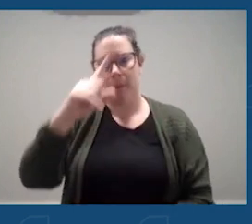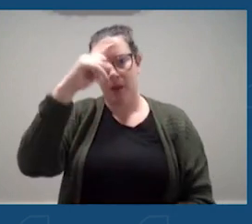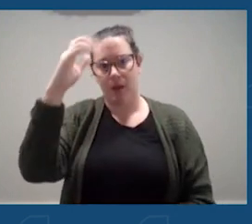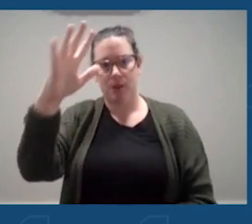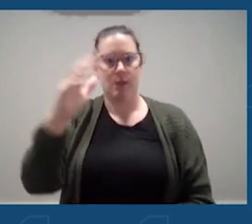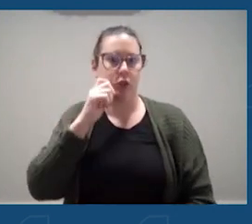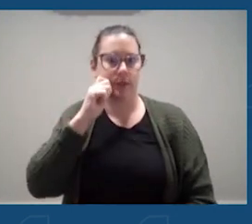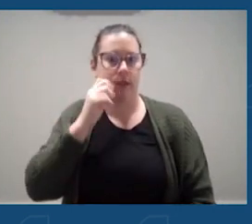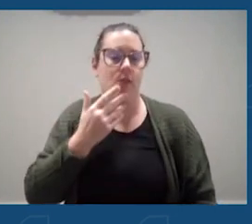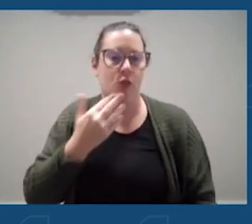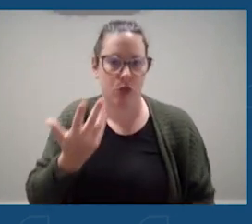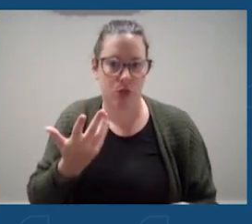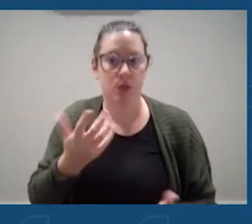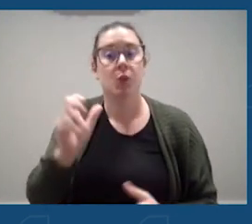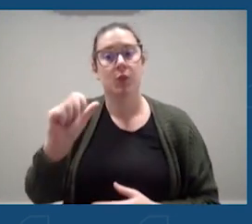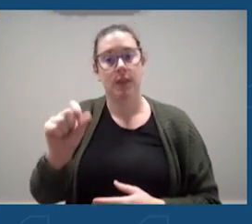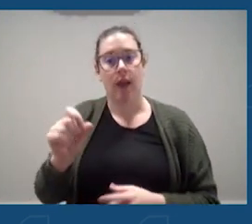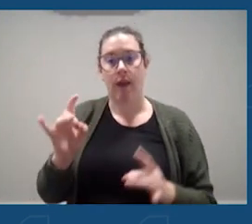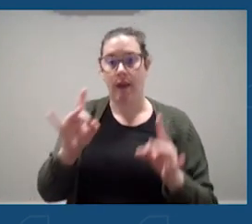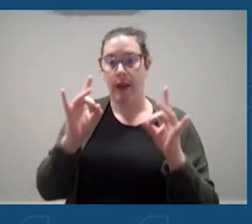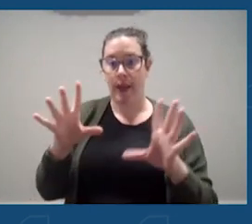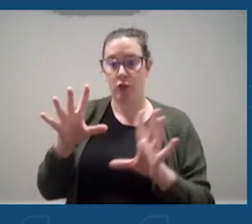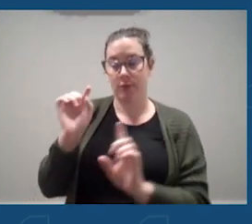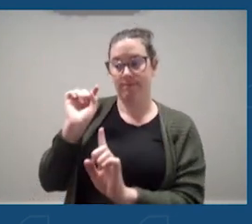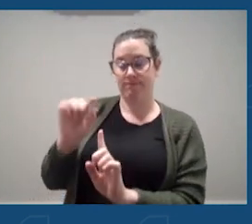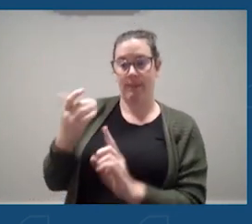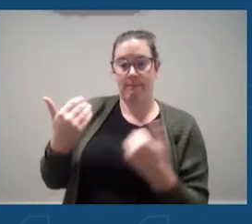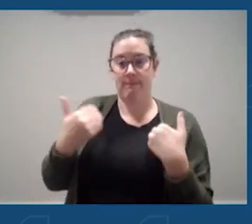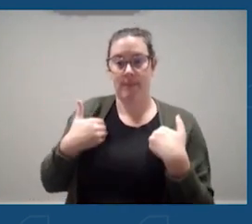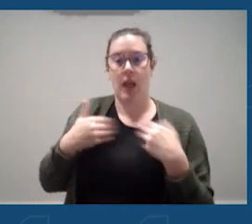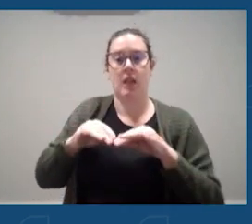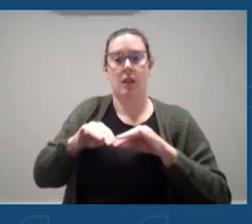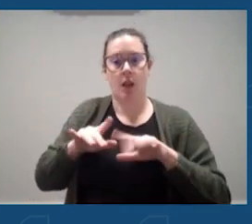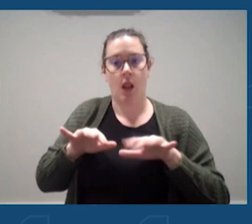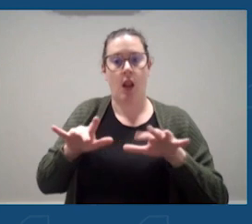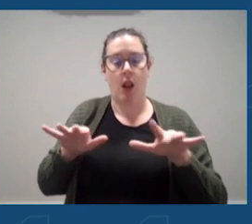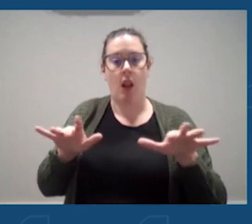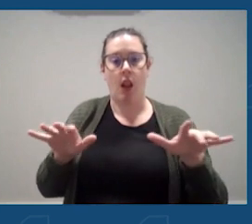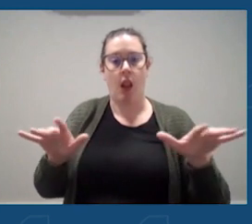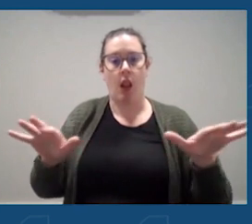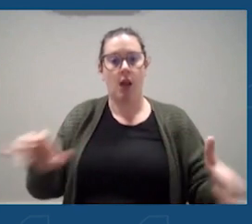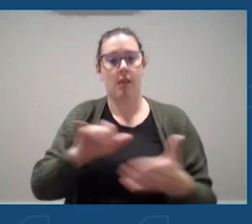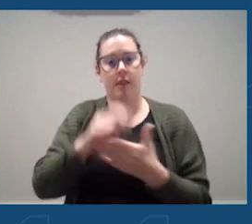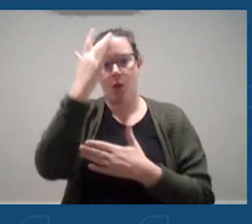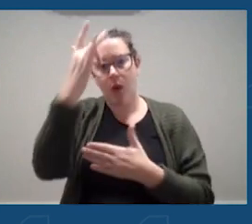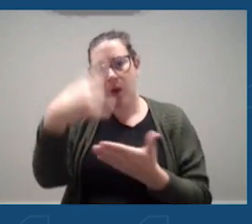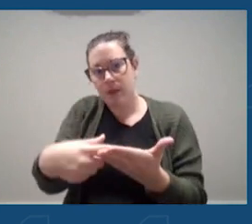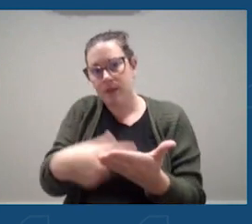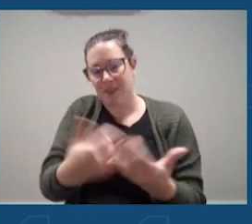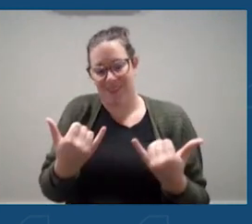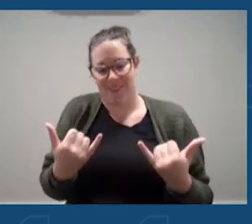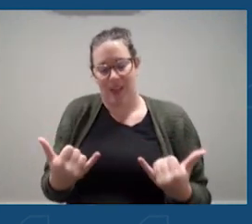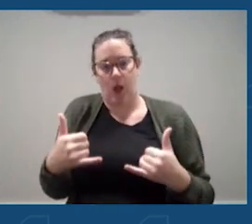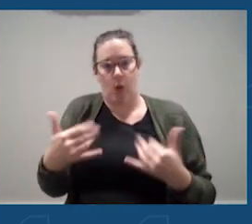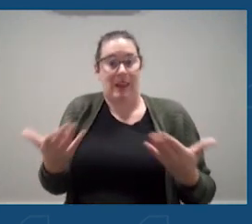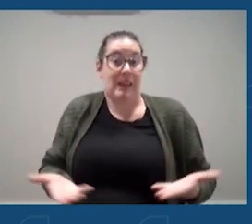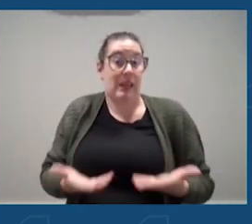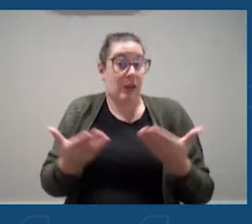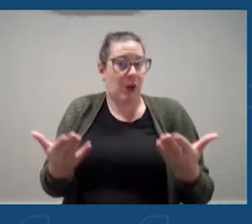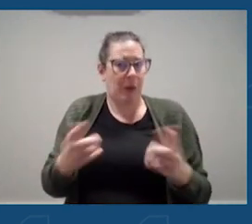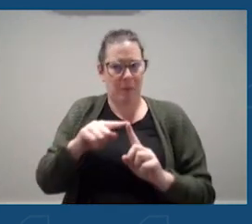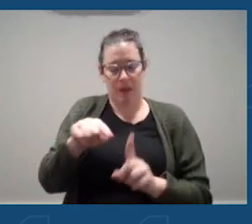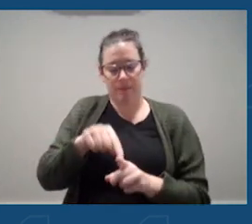is hatred out there, and it's spreading. And that is why we talk about it here in this place, but in this place, it's not